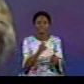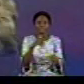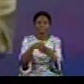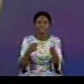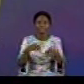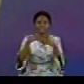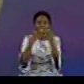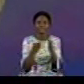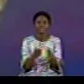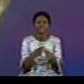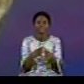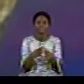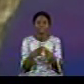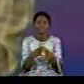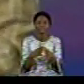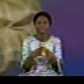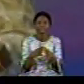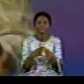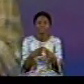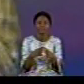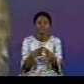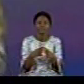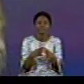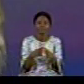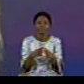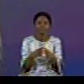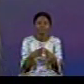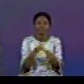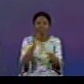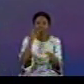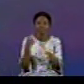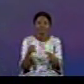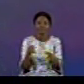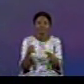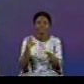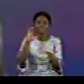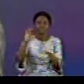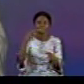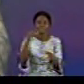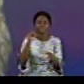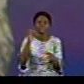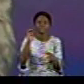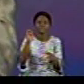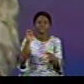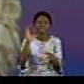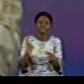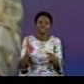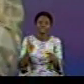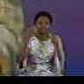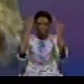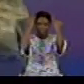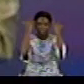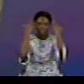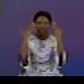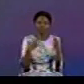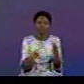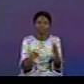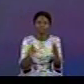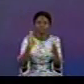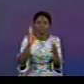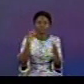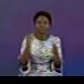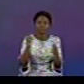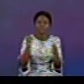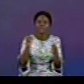man equaling the house is the chief judge of baeza state my lord